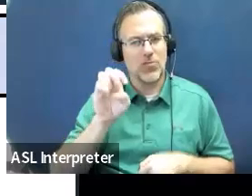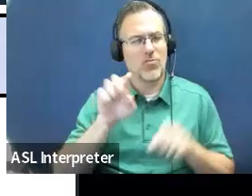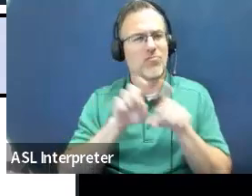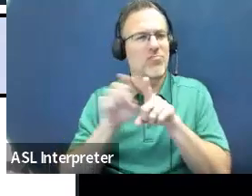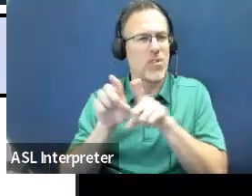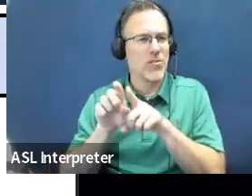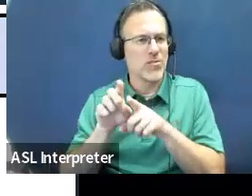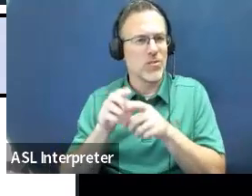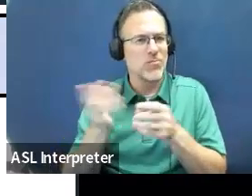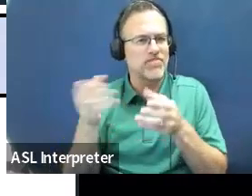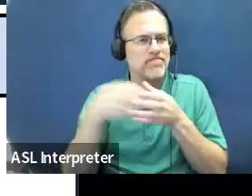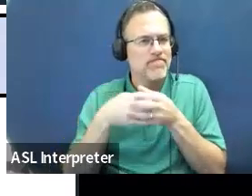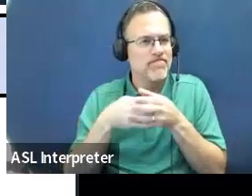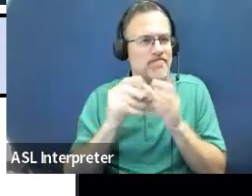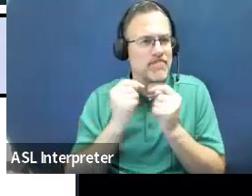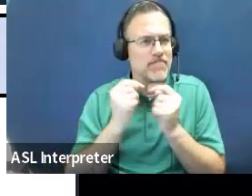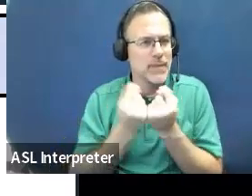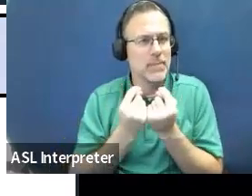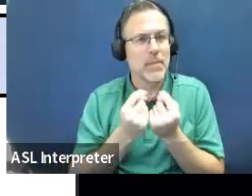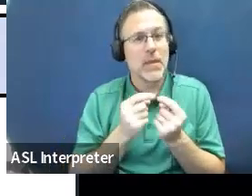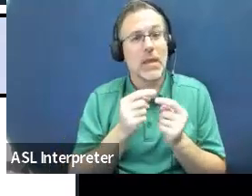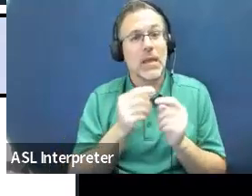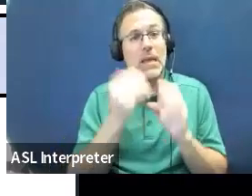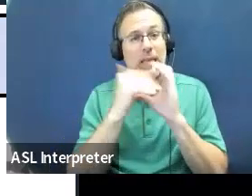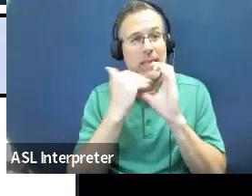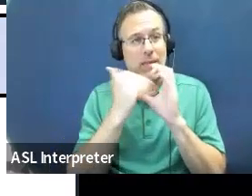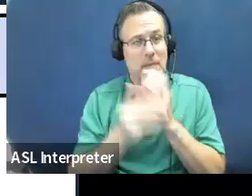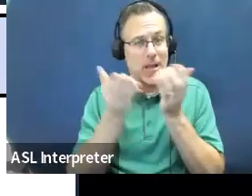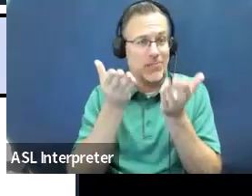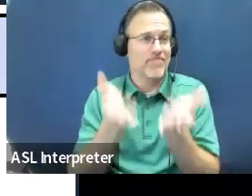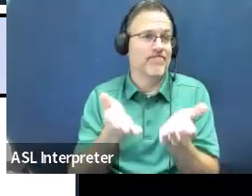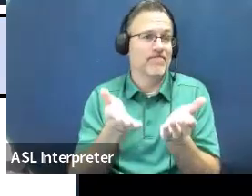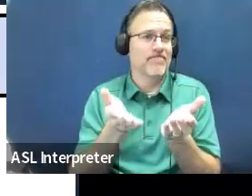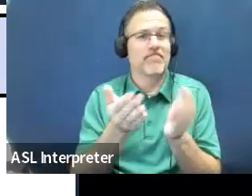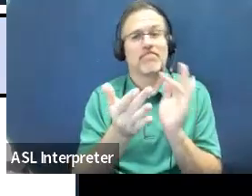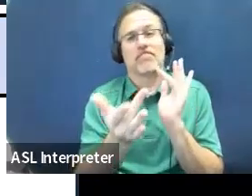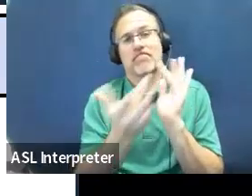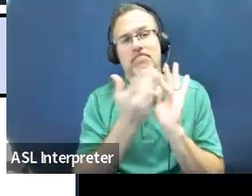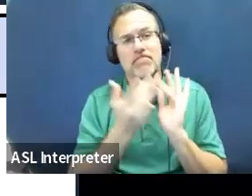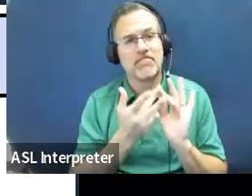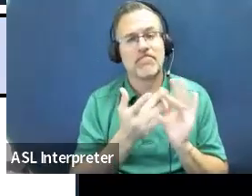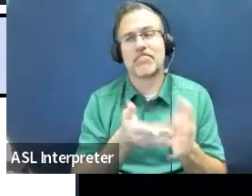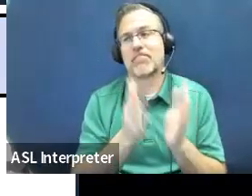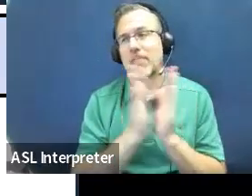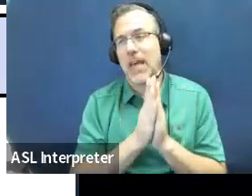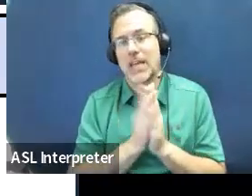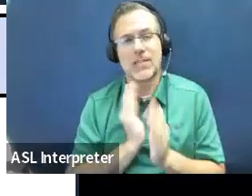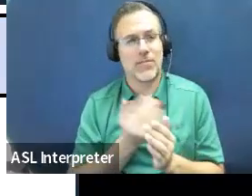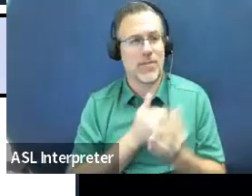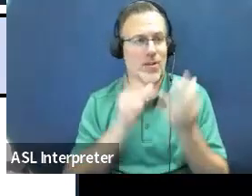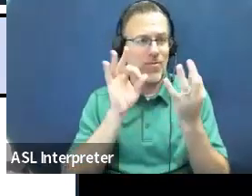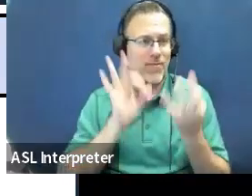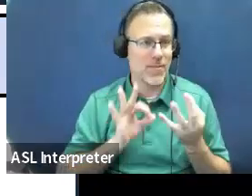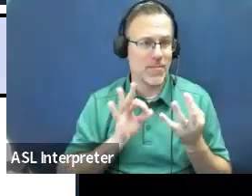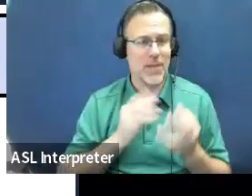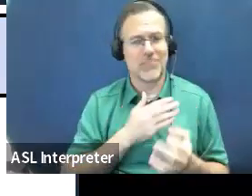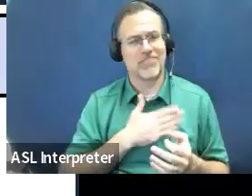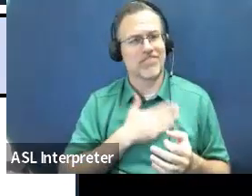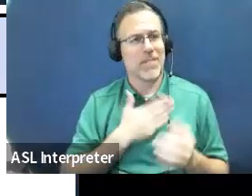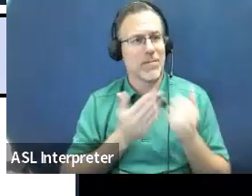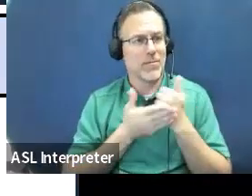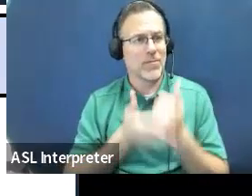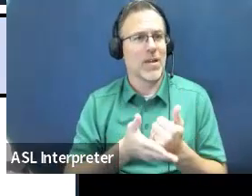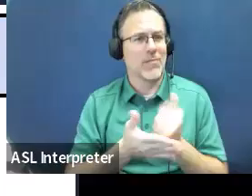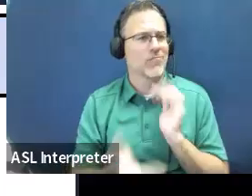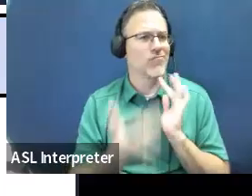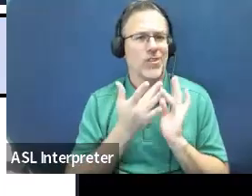want to get in touch with us, ask questions, ask for feedback, we're happy to reply. So reach out to